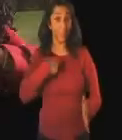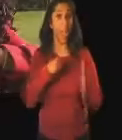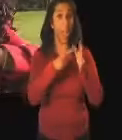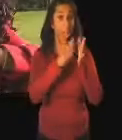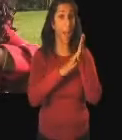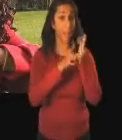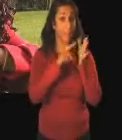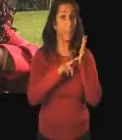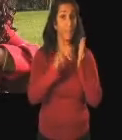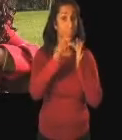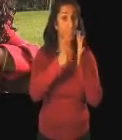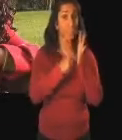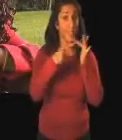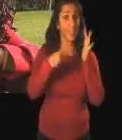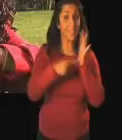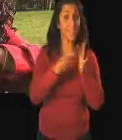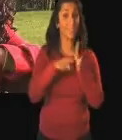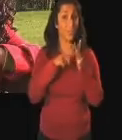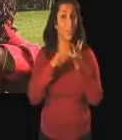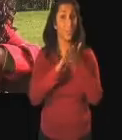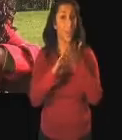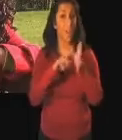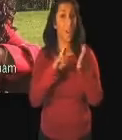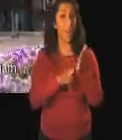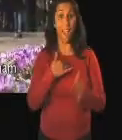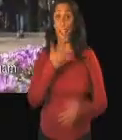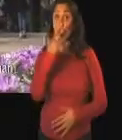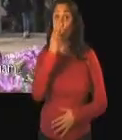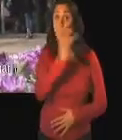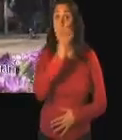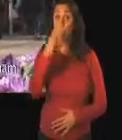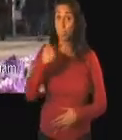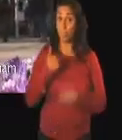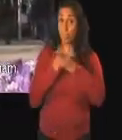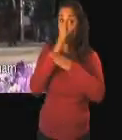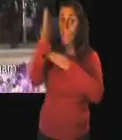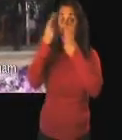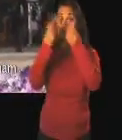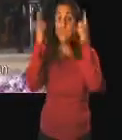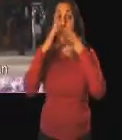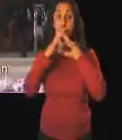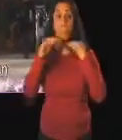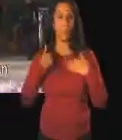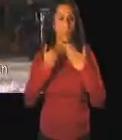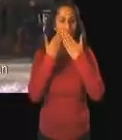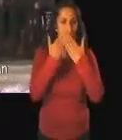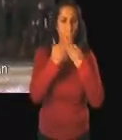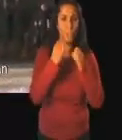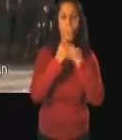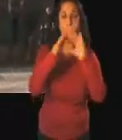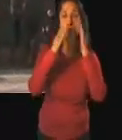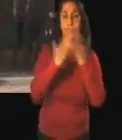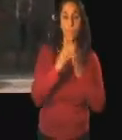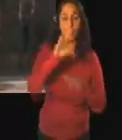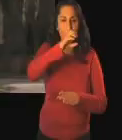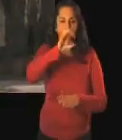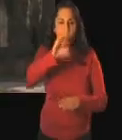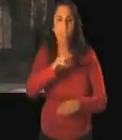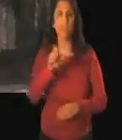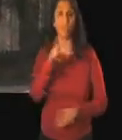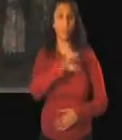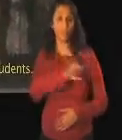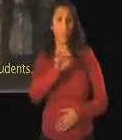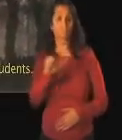My name is Amprit Johal. I'm 22 years old. I'm at the University of Birmingham studying Geography with Urban and Regional